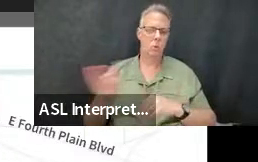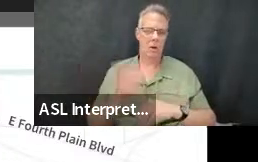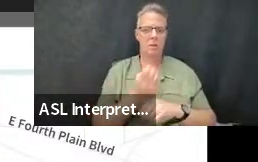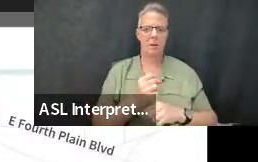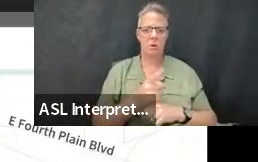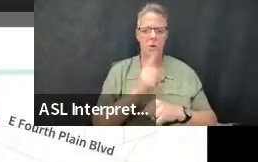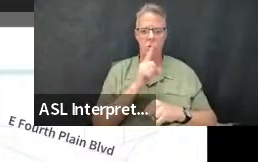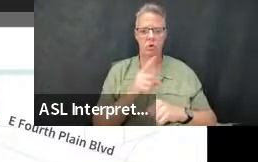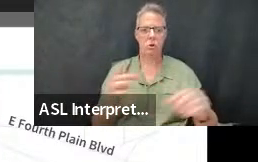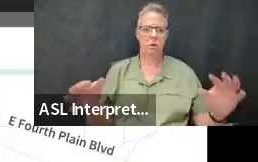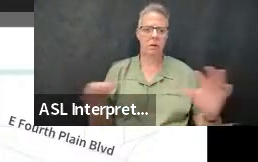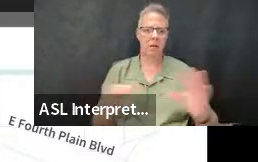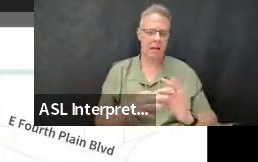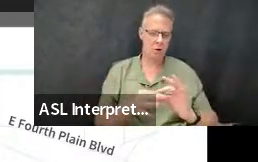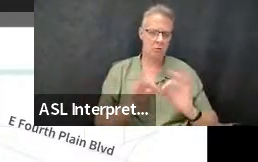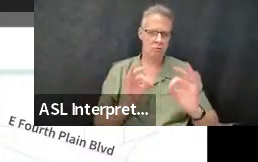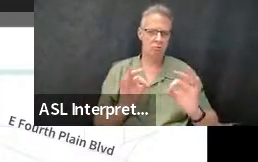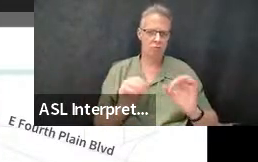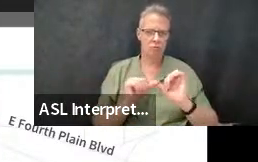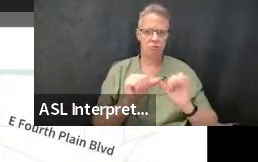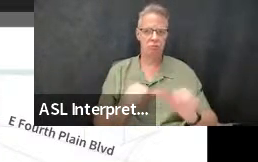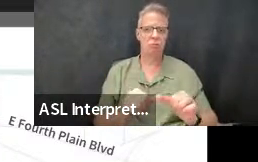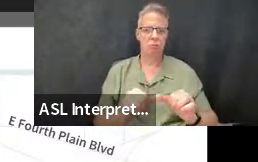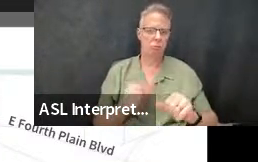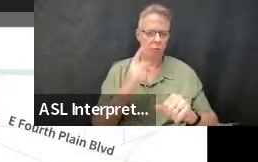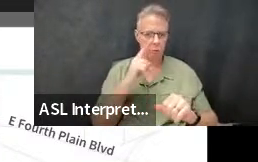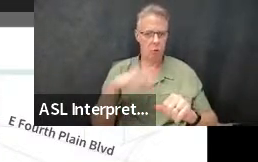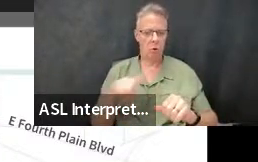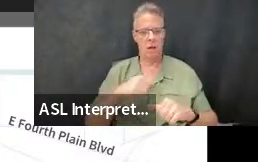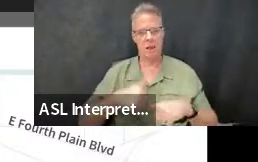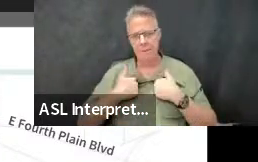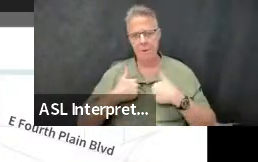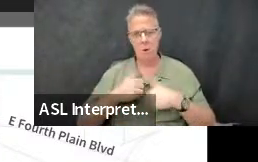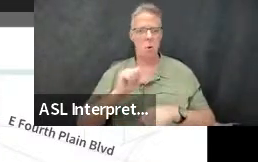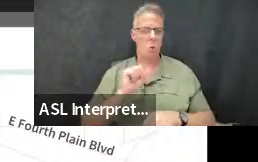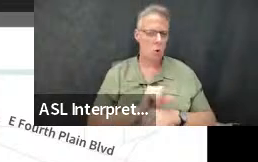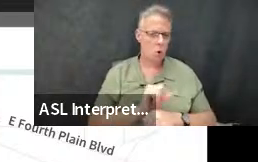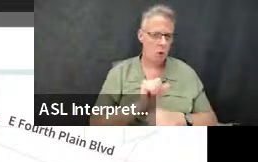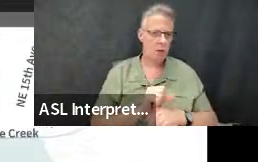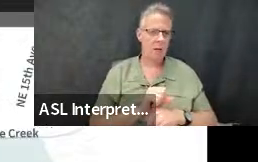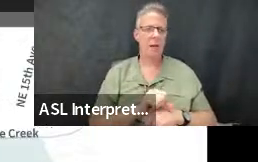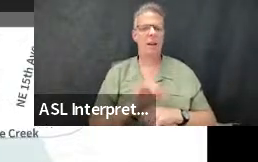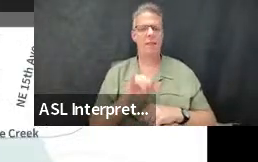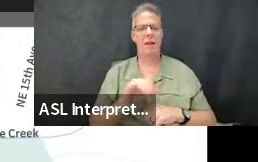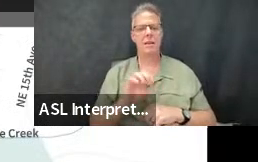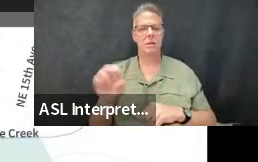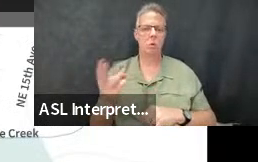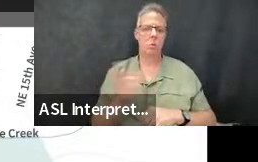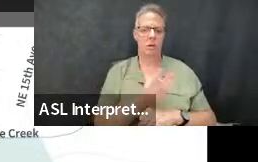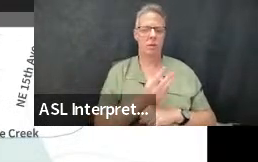those connections for people living and working east and west of the interstate.